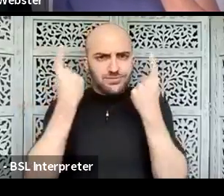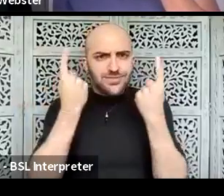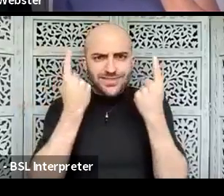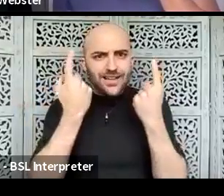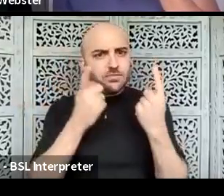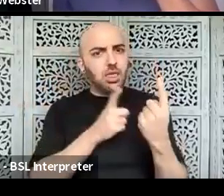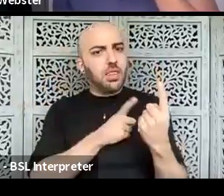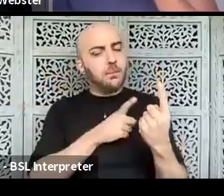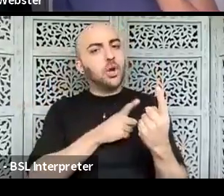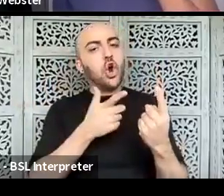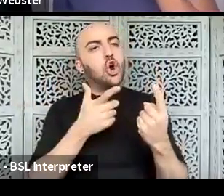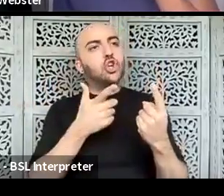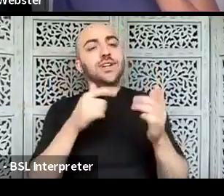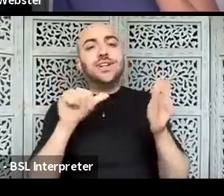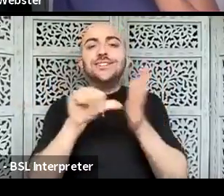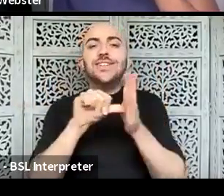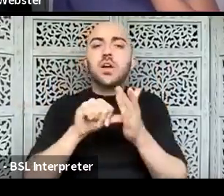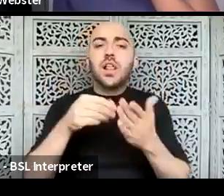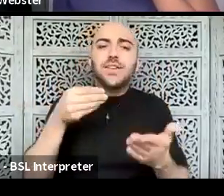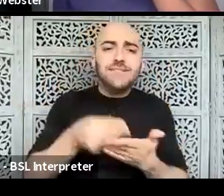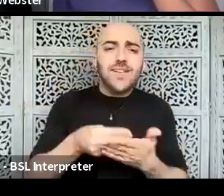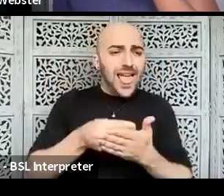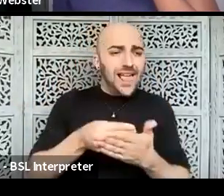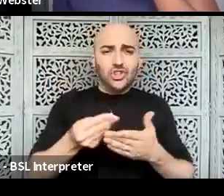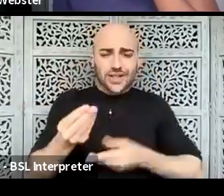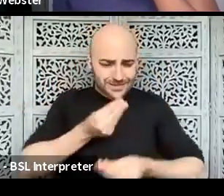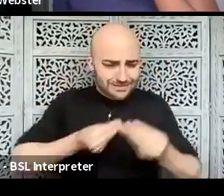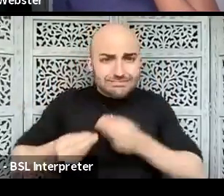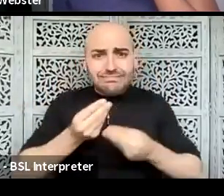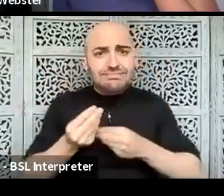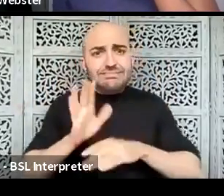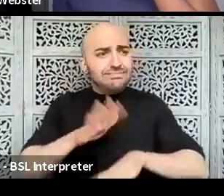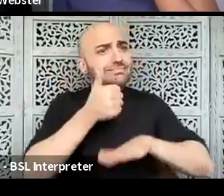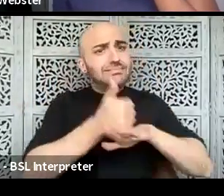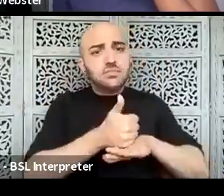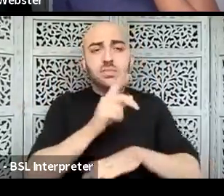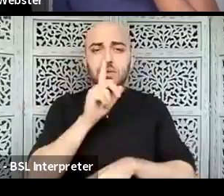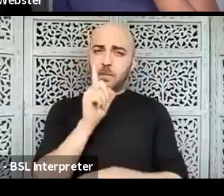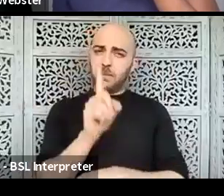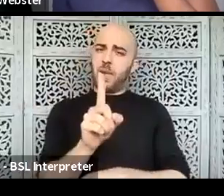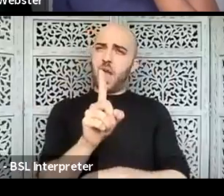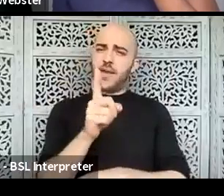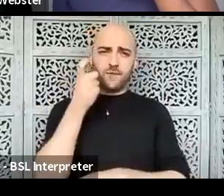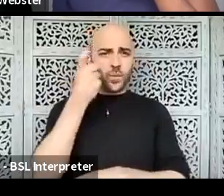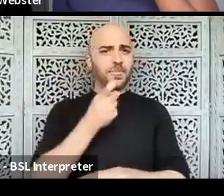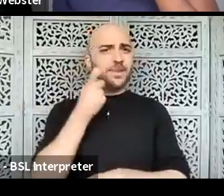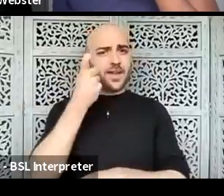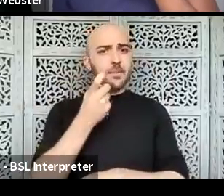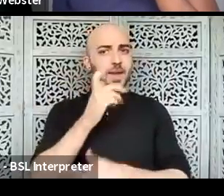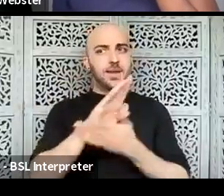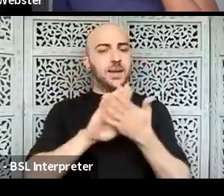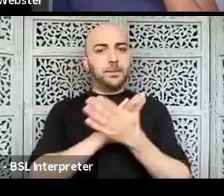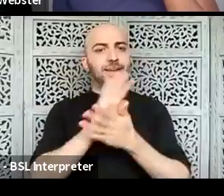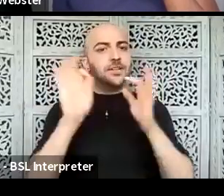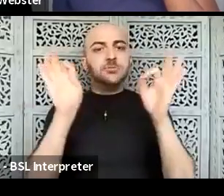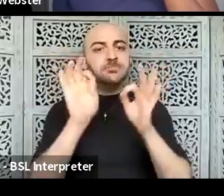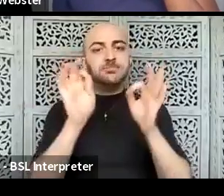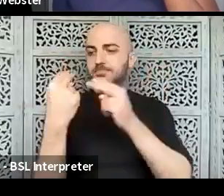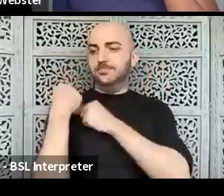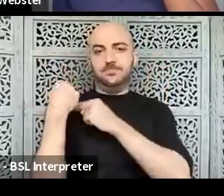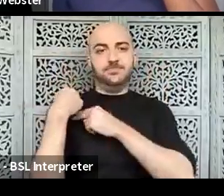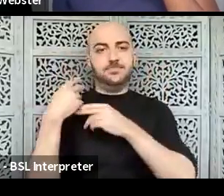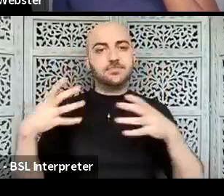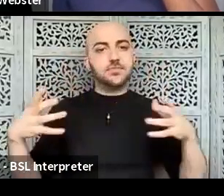be difficult financially to do that. But when you think about it, it means that there isn't a sort of dedicated department